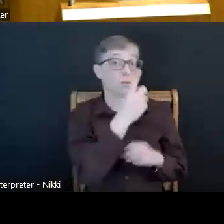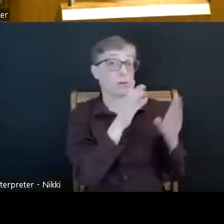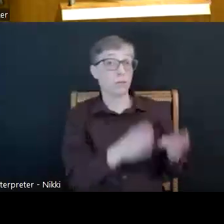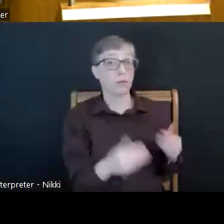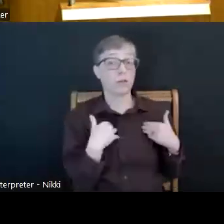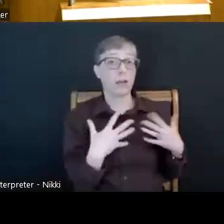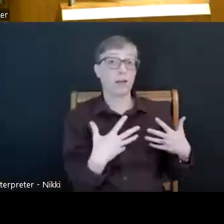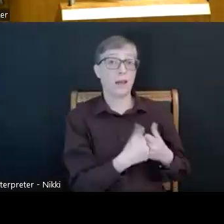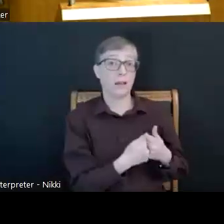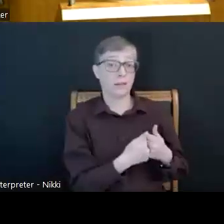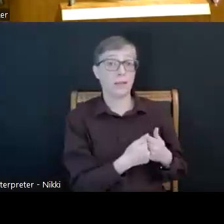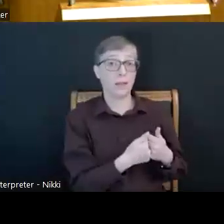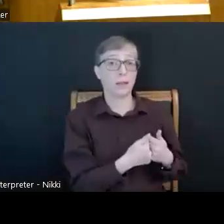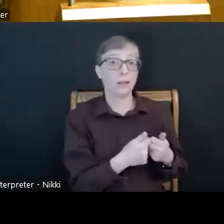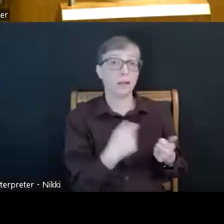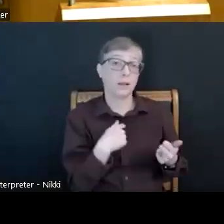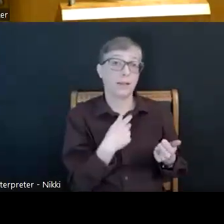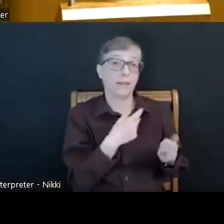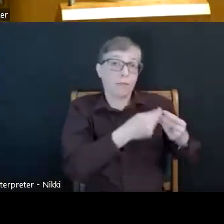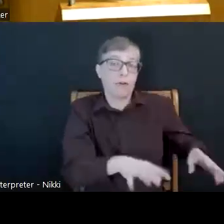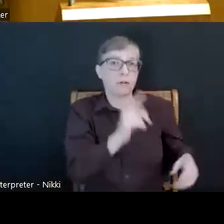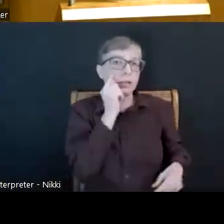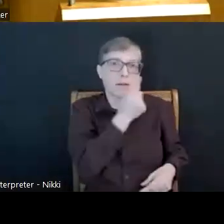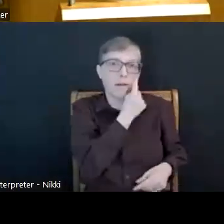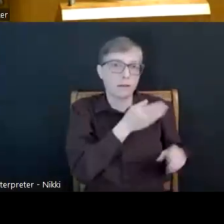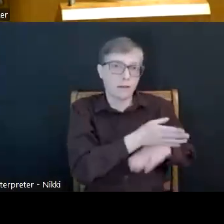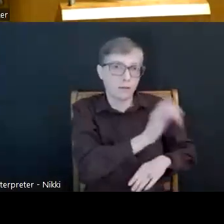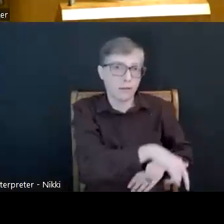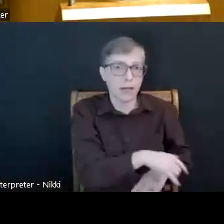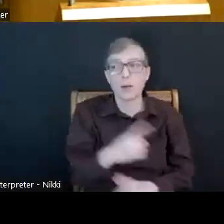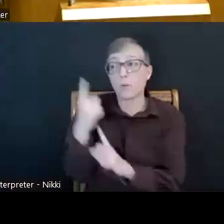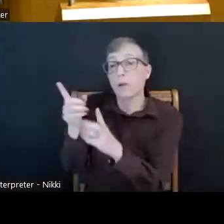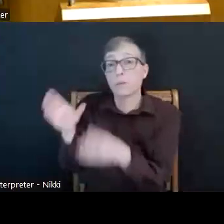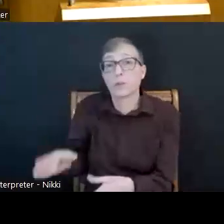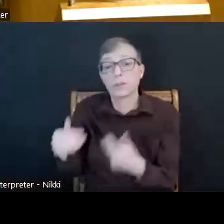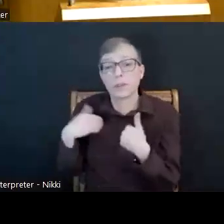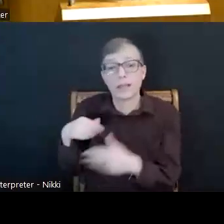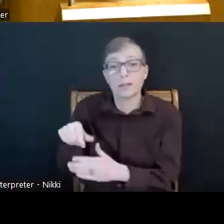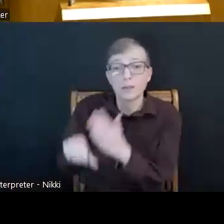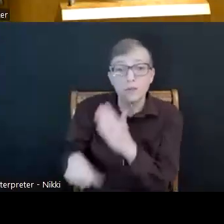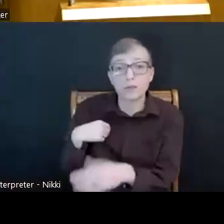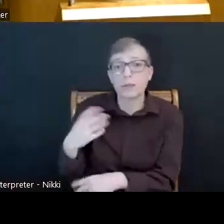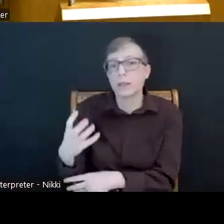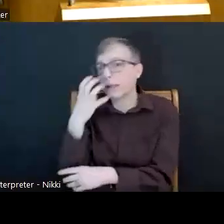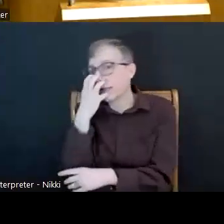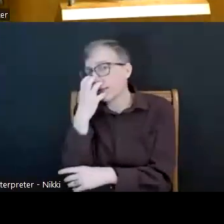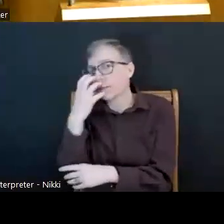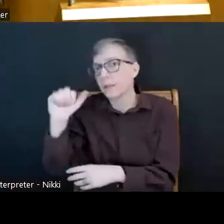that used anesthesia. He was blind after that. So eye injuries, there are many ways it can happen.